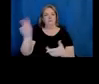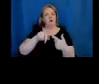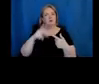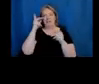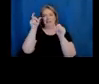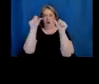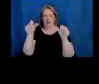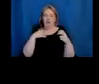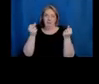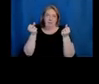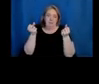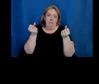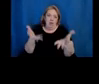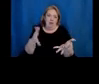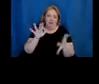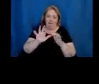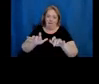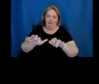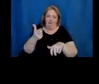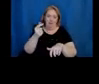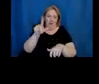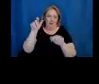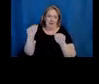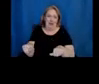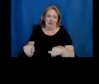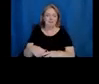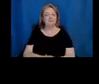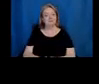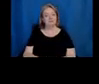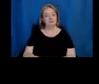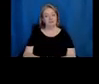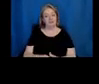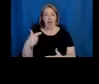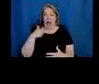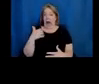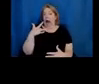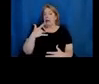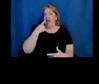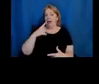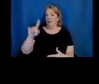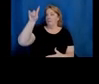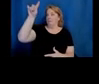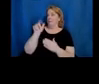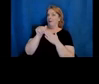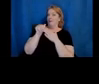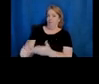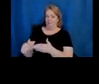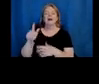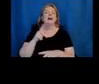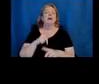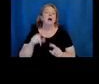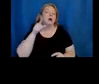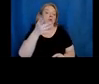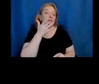the web if you don't want to leave it up to serendipity, which is, would be my choice. Creatives of all types have long